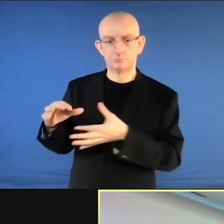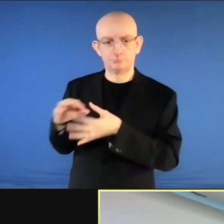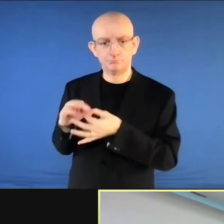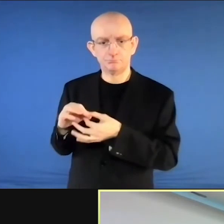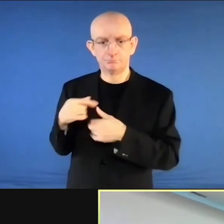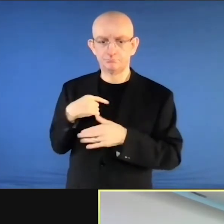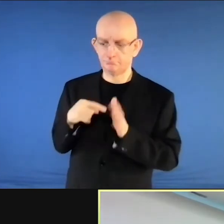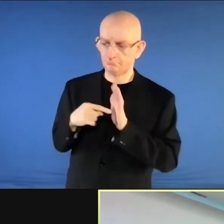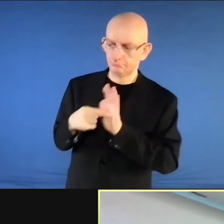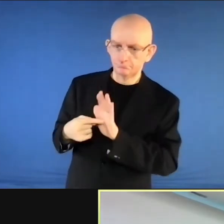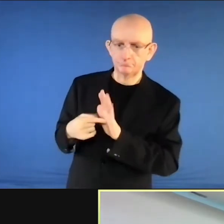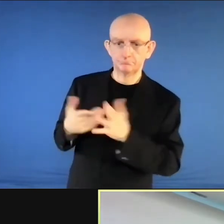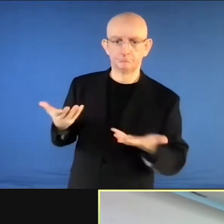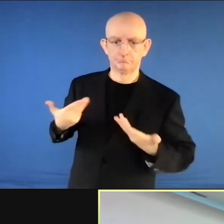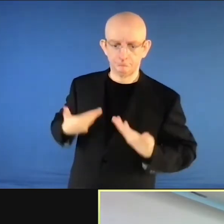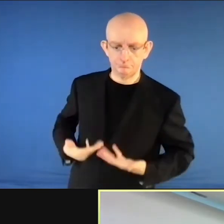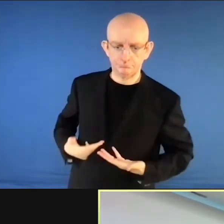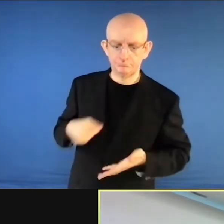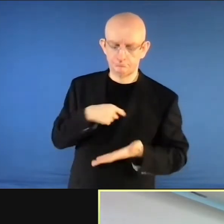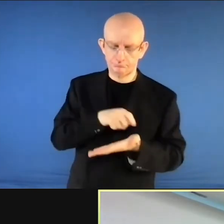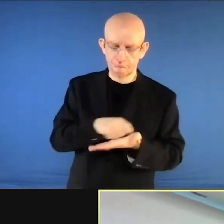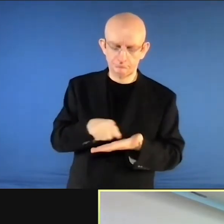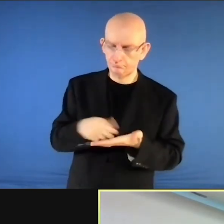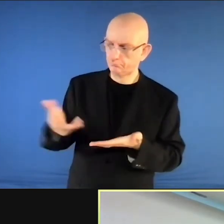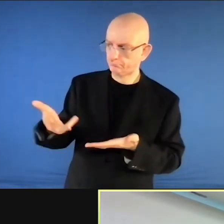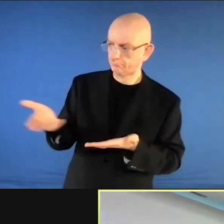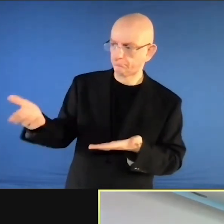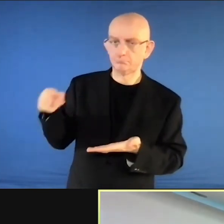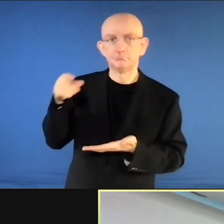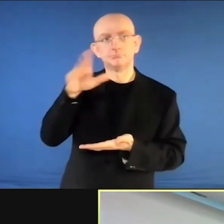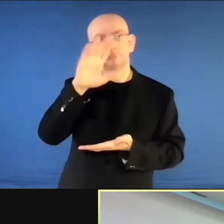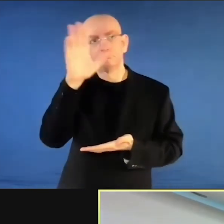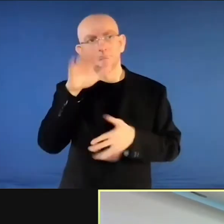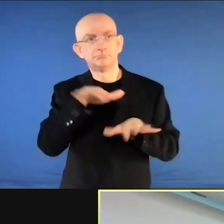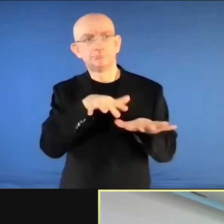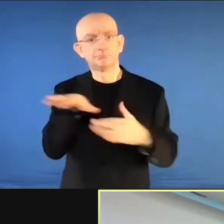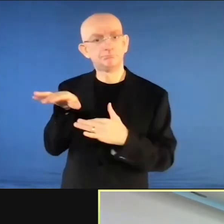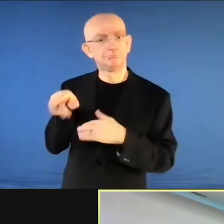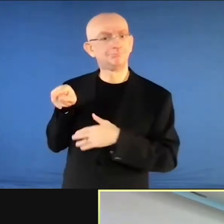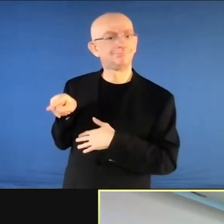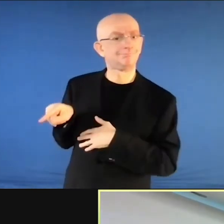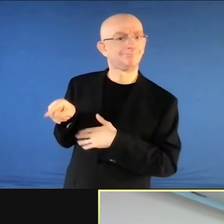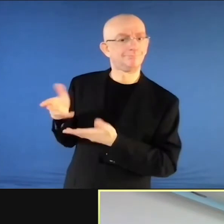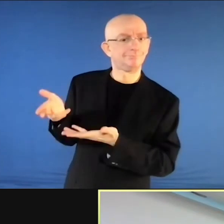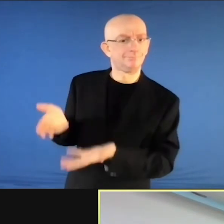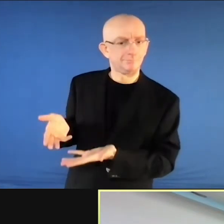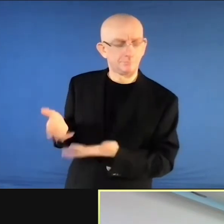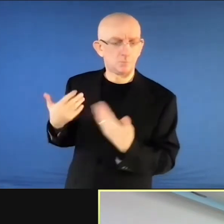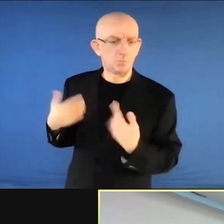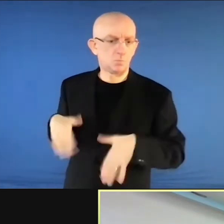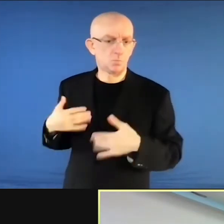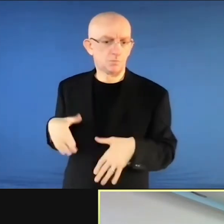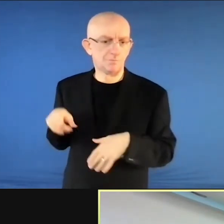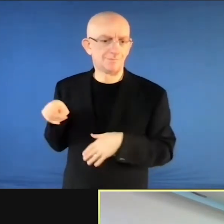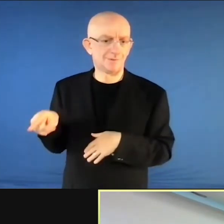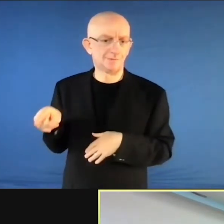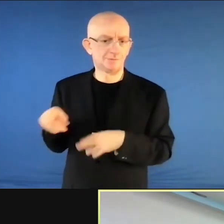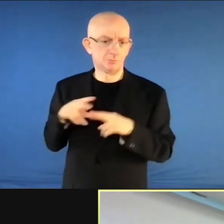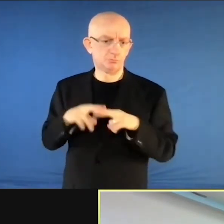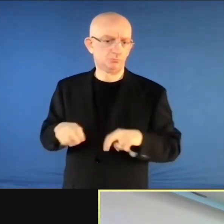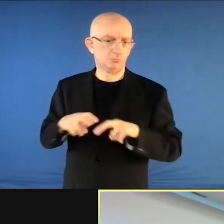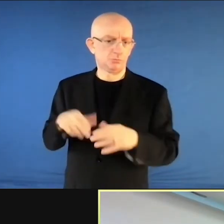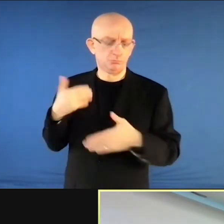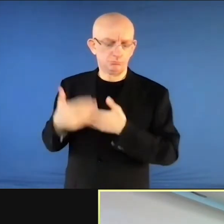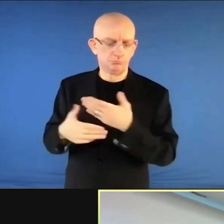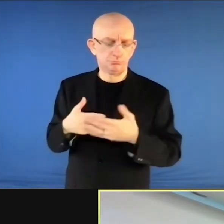the co-author of this this kind of research. And I guess that's the best way for the community to be